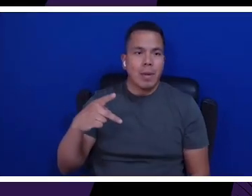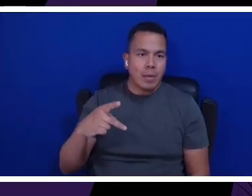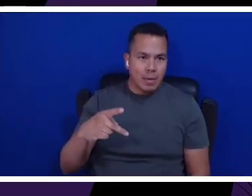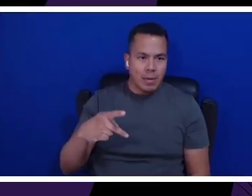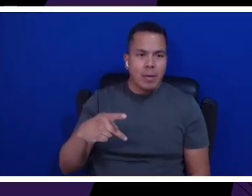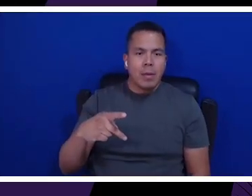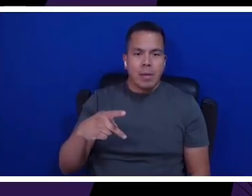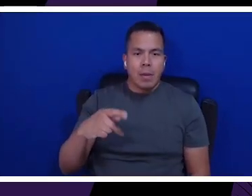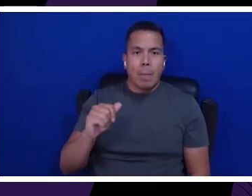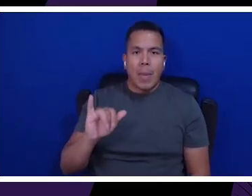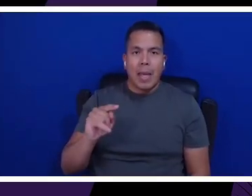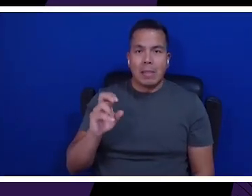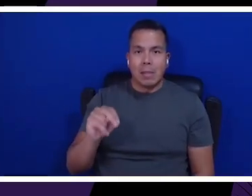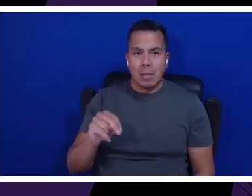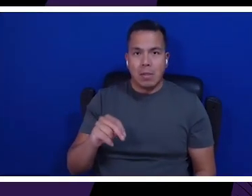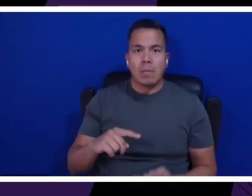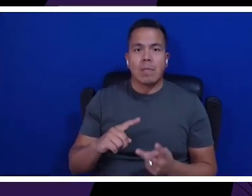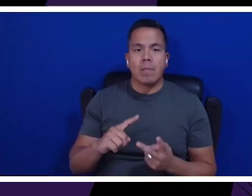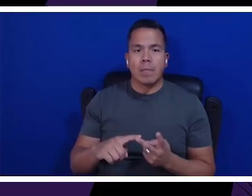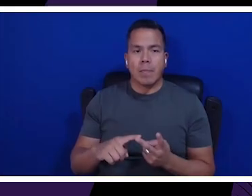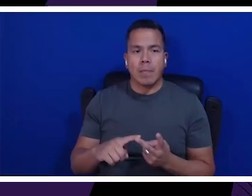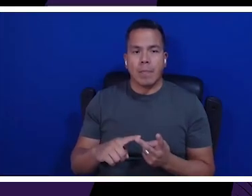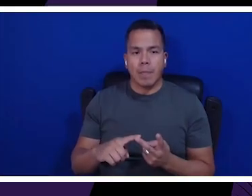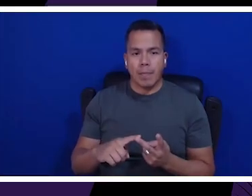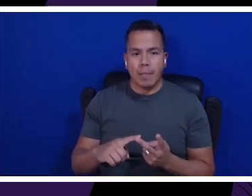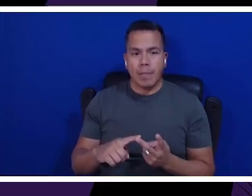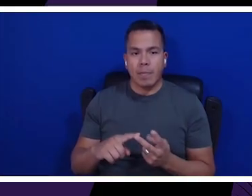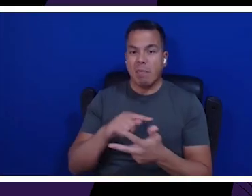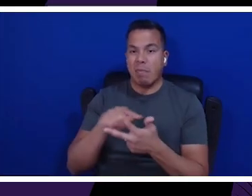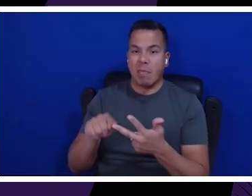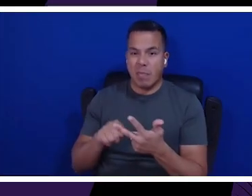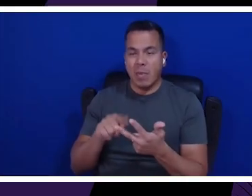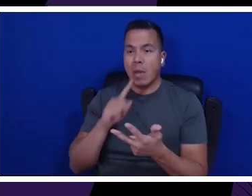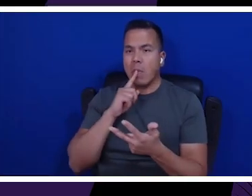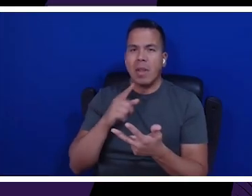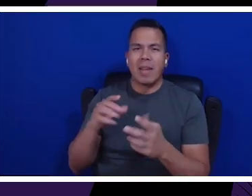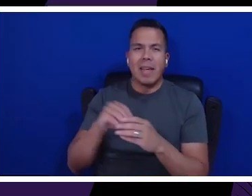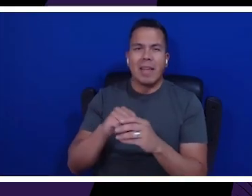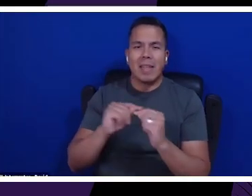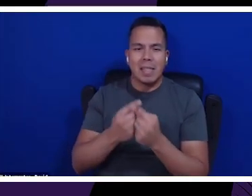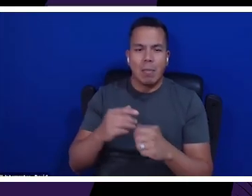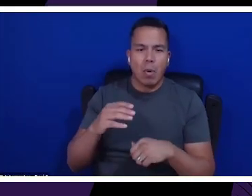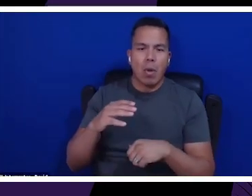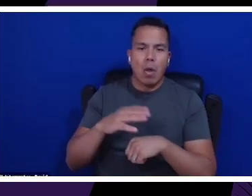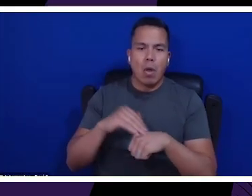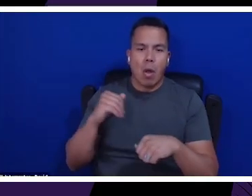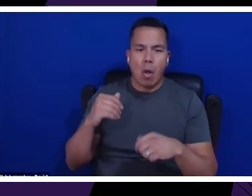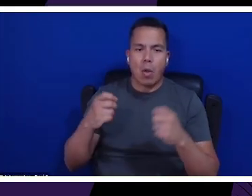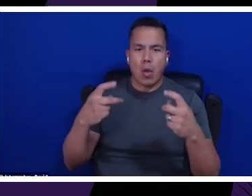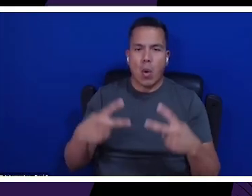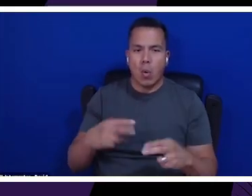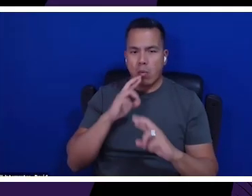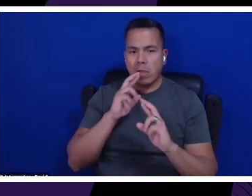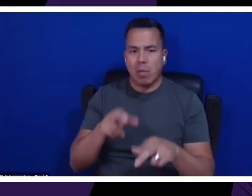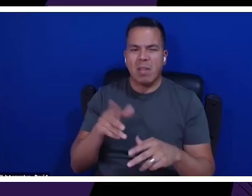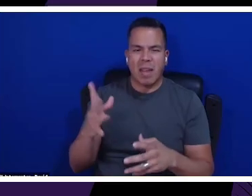Jiwon, and Anna, the team behind Call Code Response, who have engaged in a participatory design